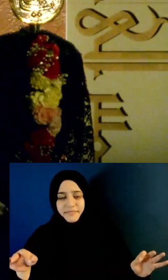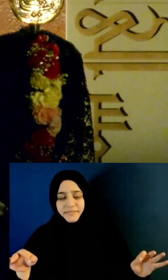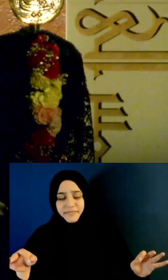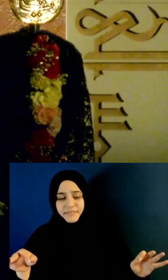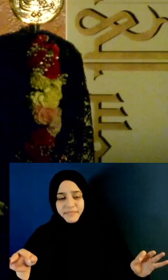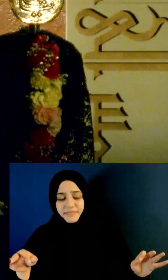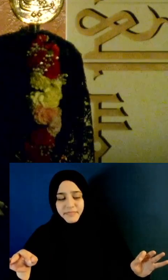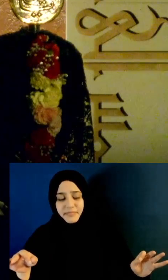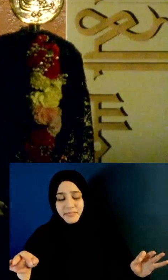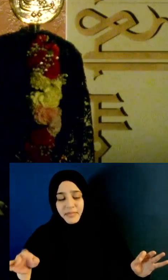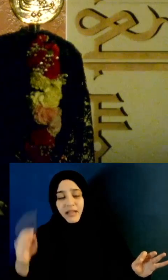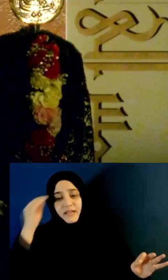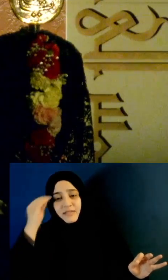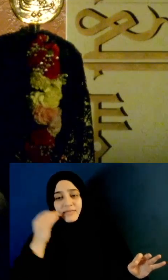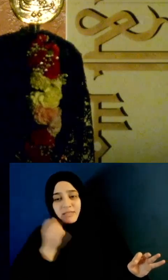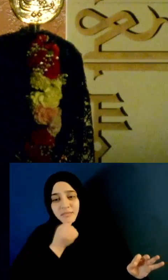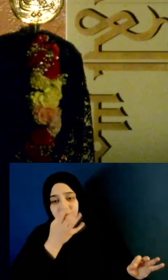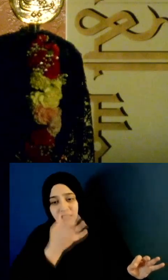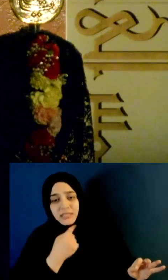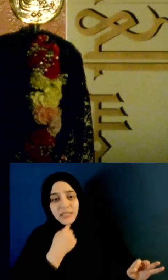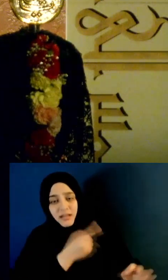She said to me, no, what is the line?